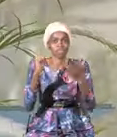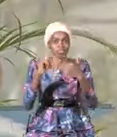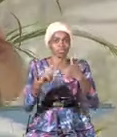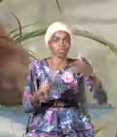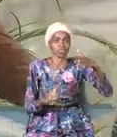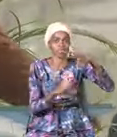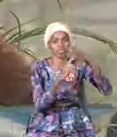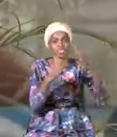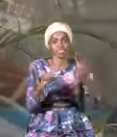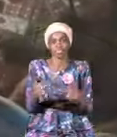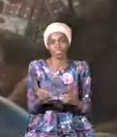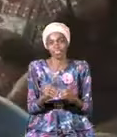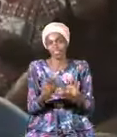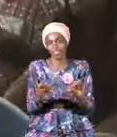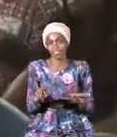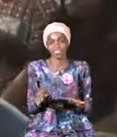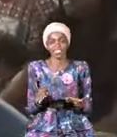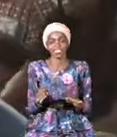field.